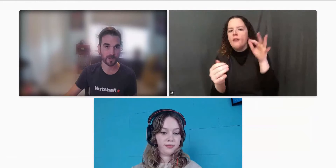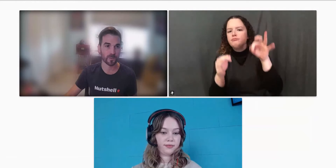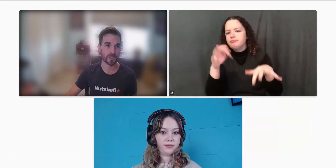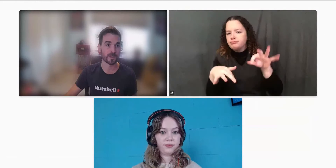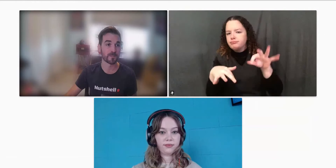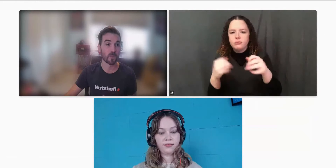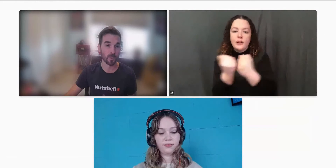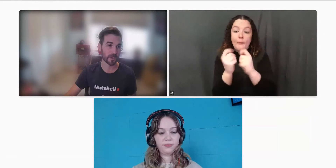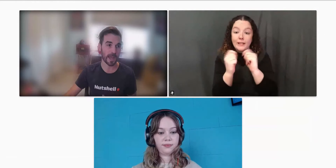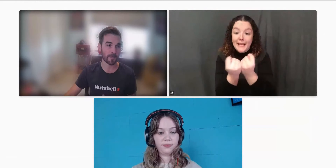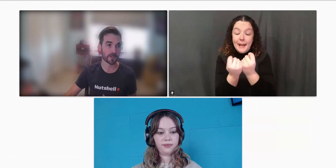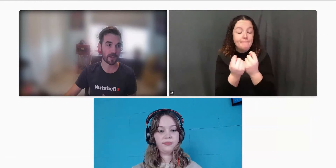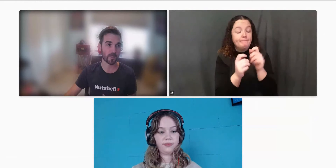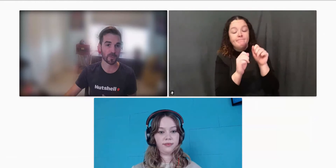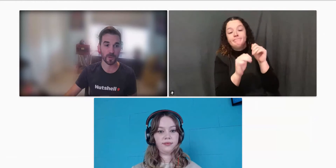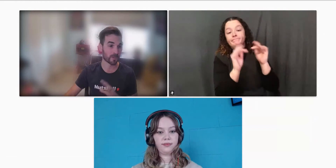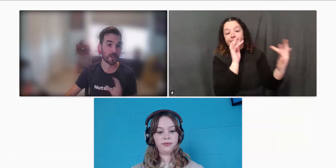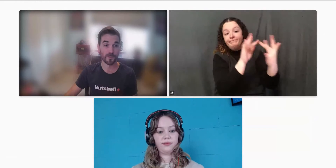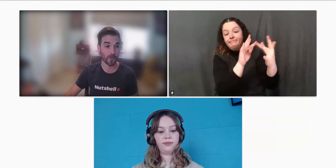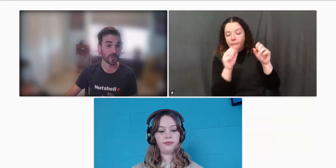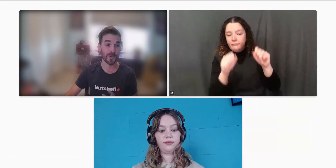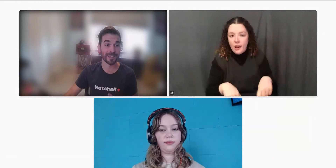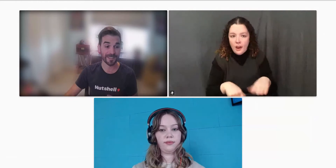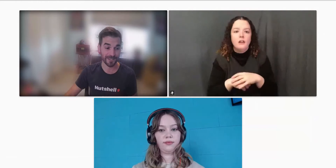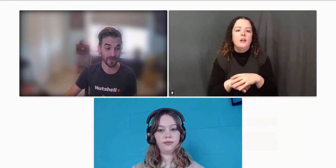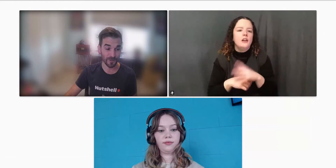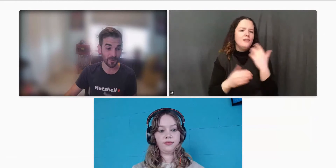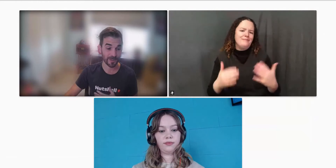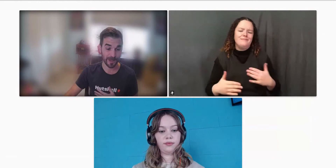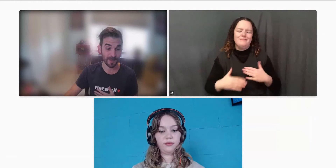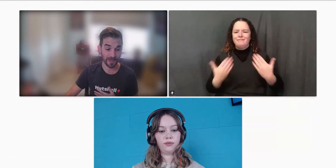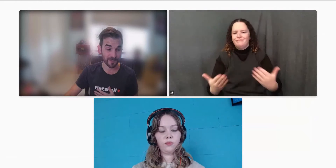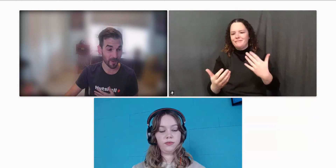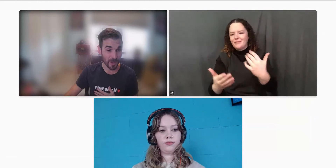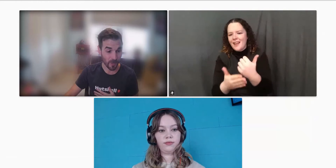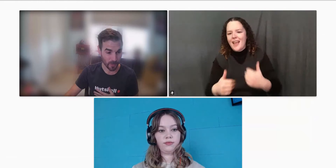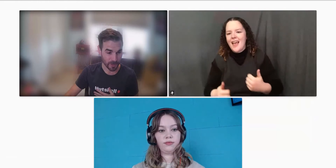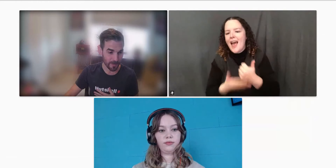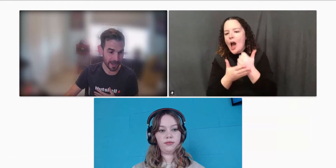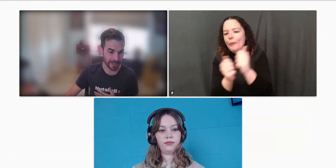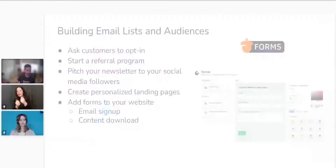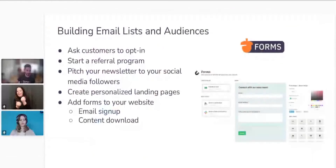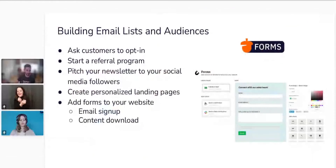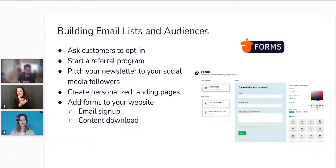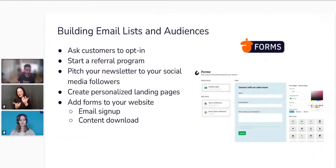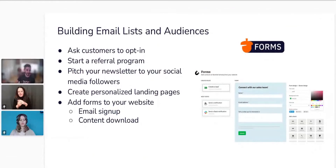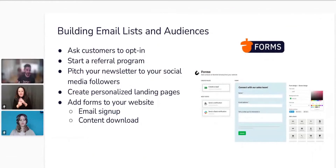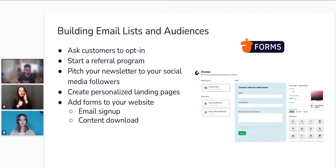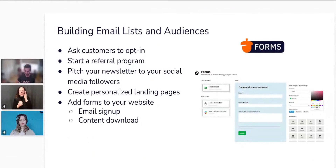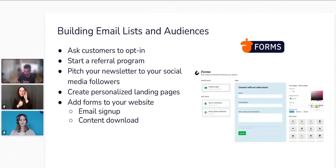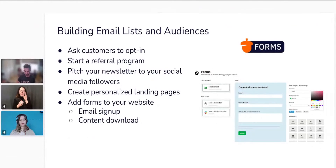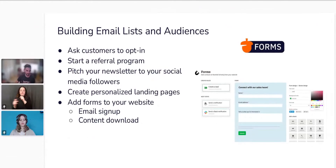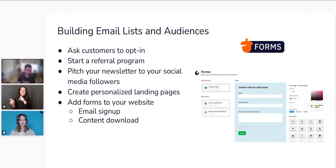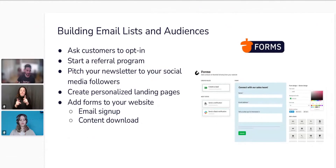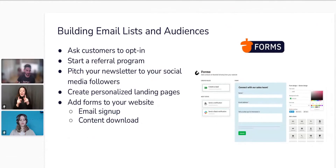Our support team is more than happy to help you with forms or anything to do with campaigns. So we'll jump back into our